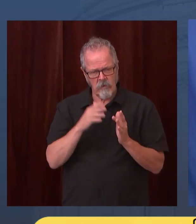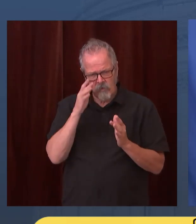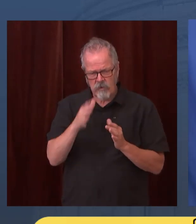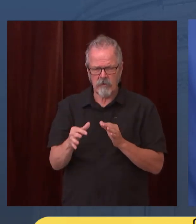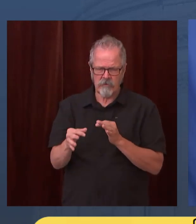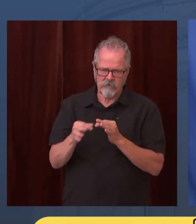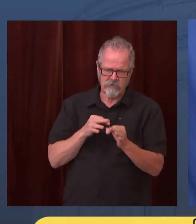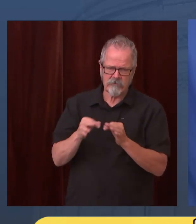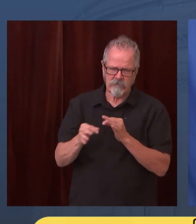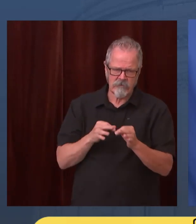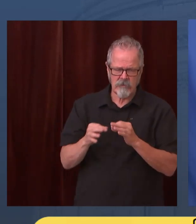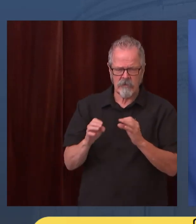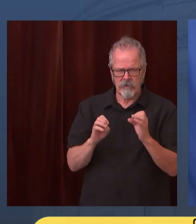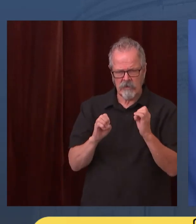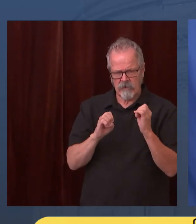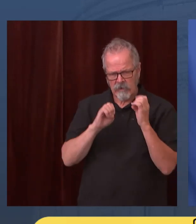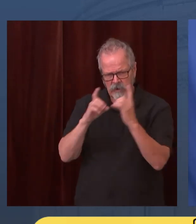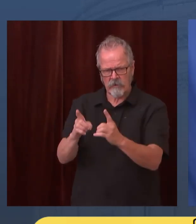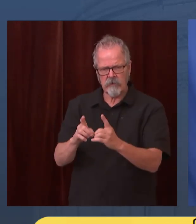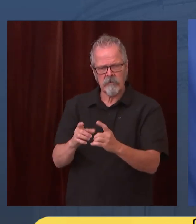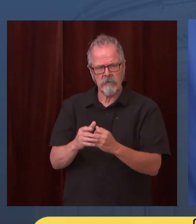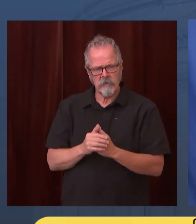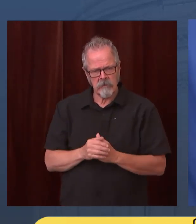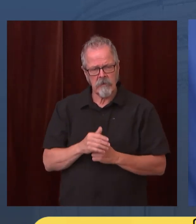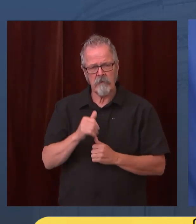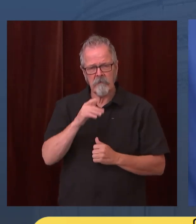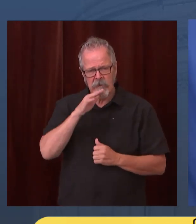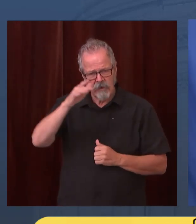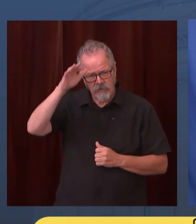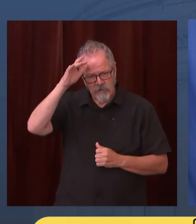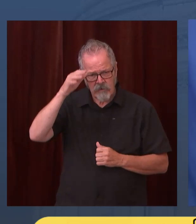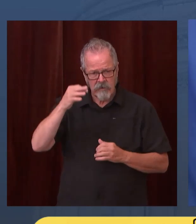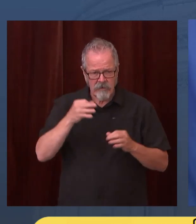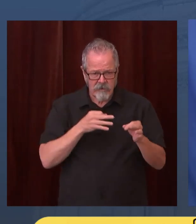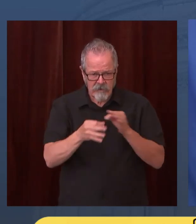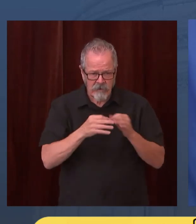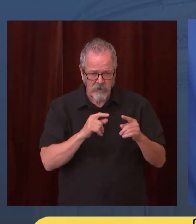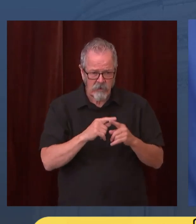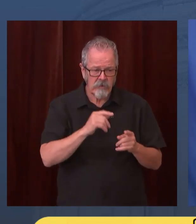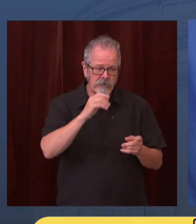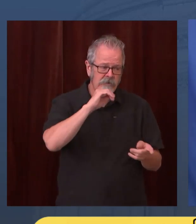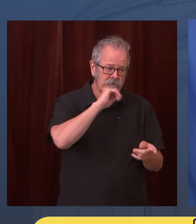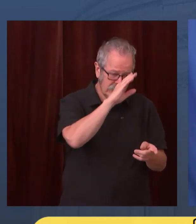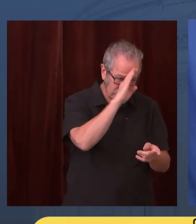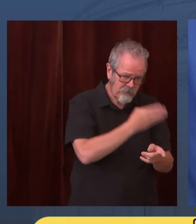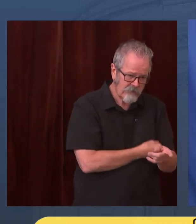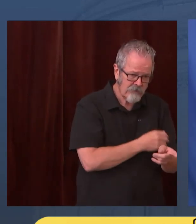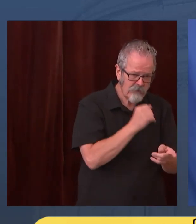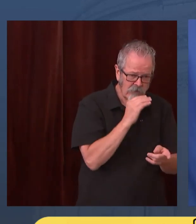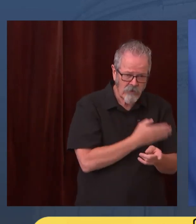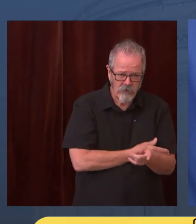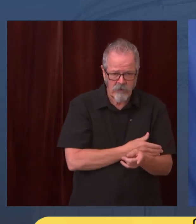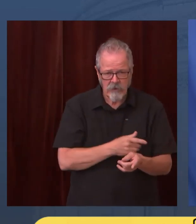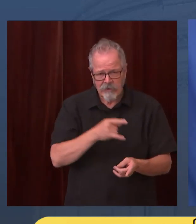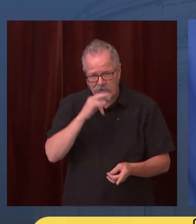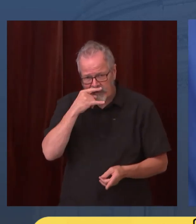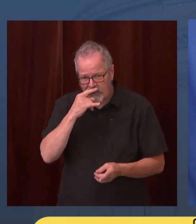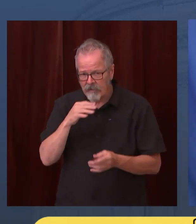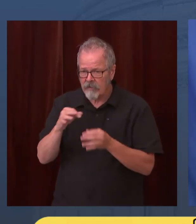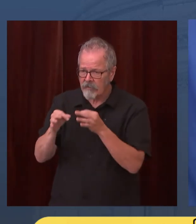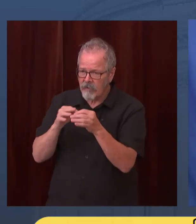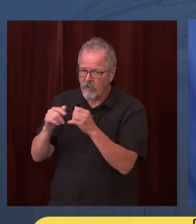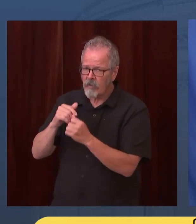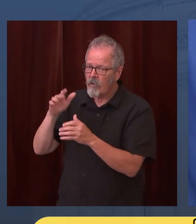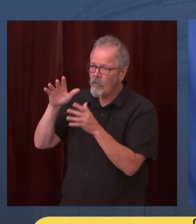I hope that mothers talk to their sons and daughters. I hope grandkids talk to their grandparents about this. Because if we express our love for